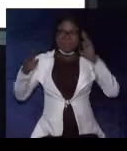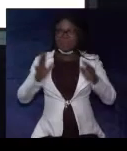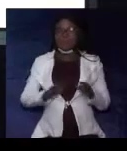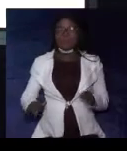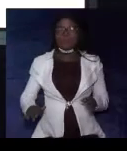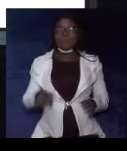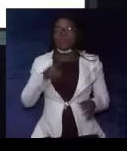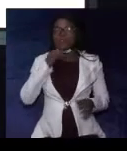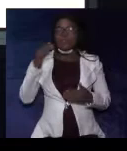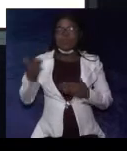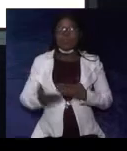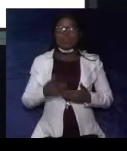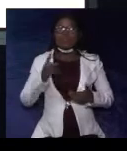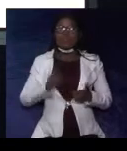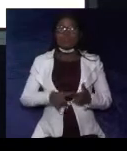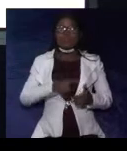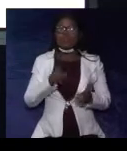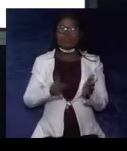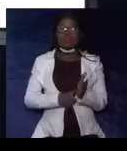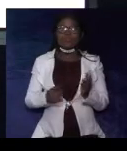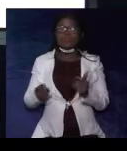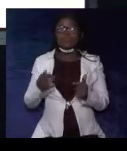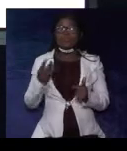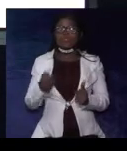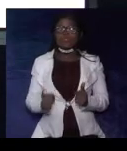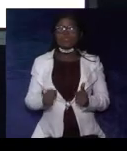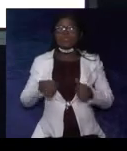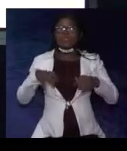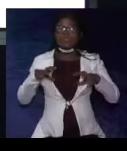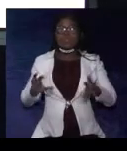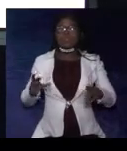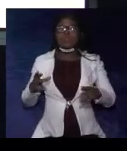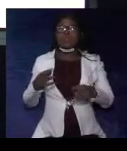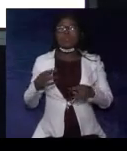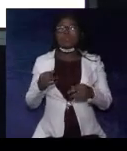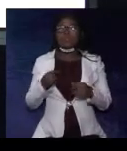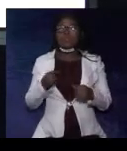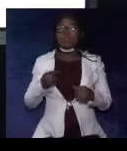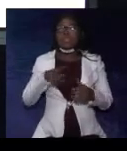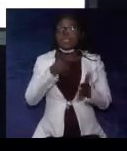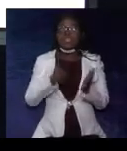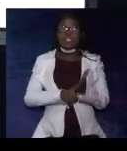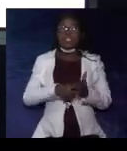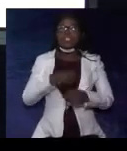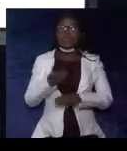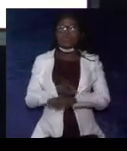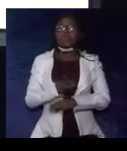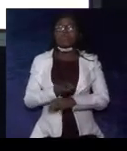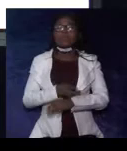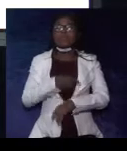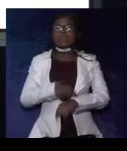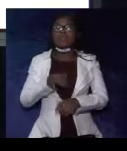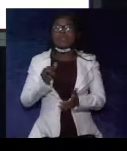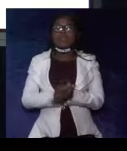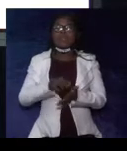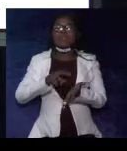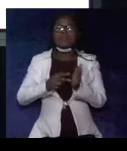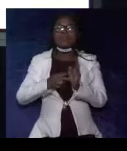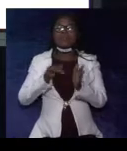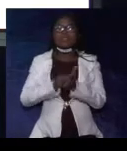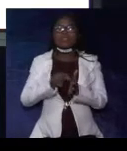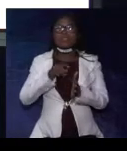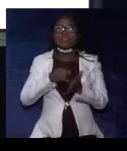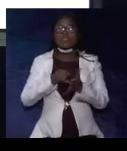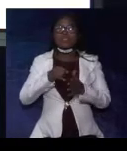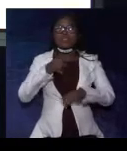Hello children, you're welcome to this segment of the program, The Classroom in Your Home. This is mathematics time, and